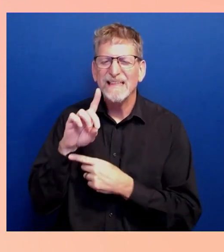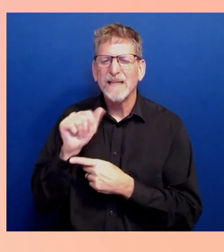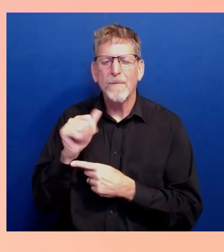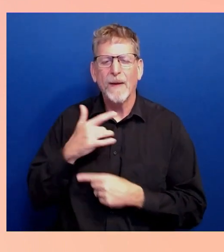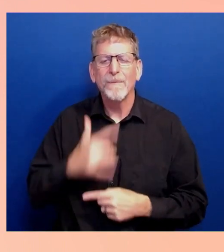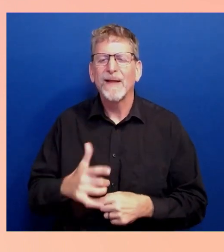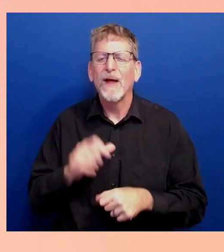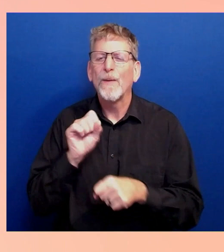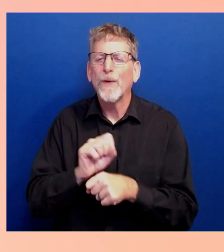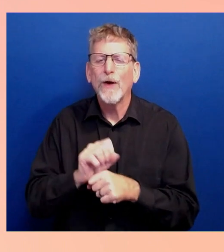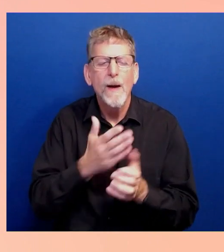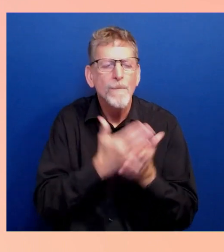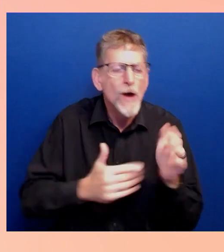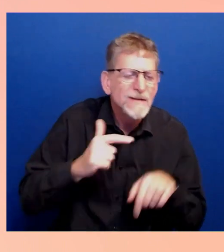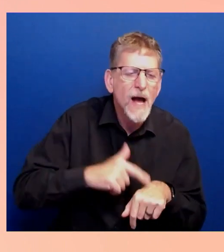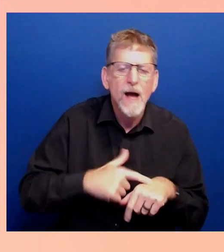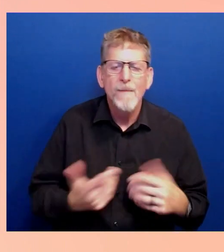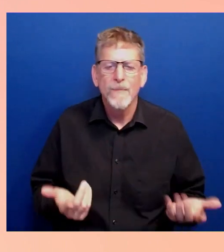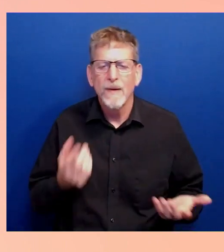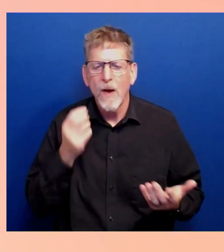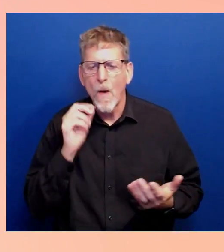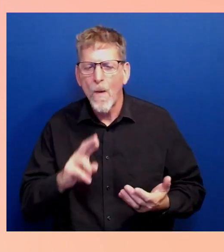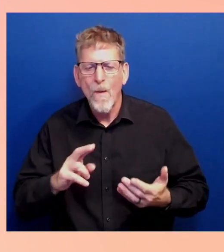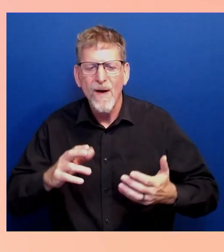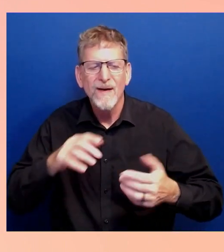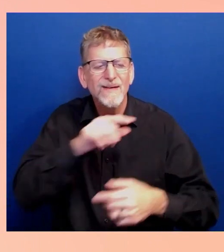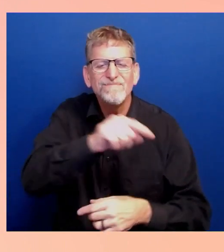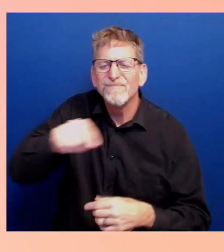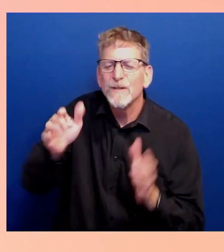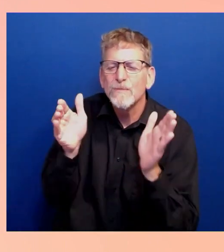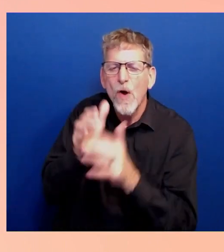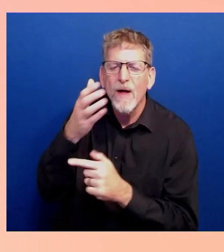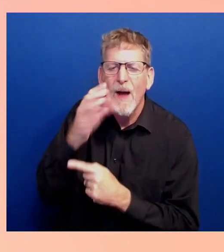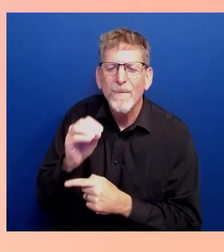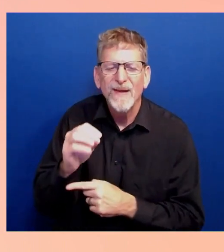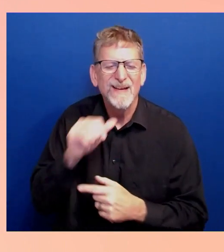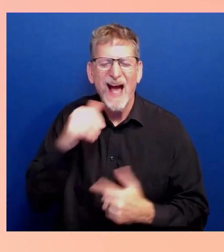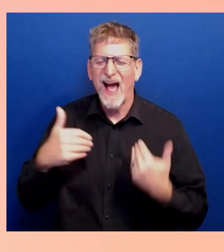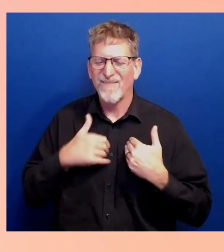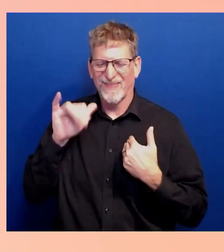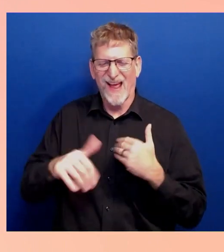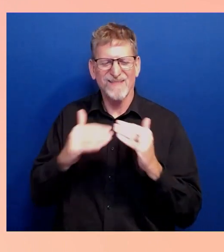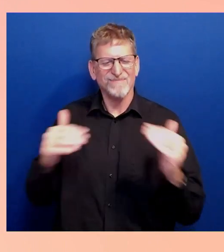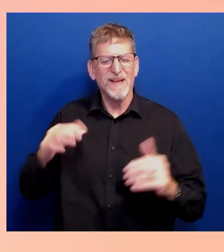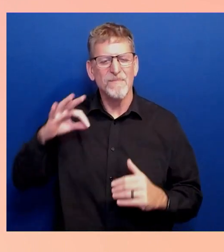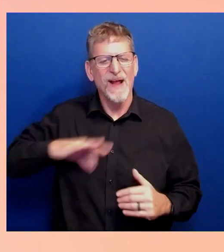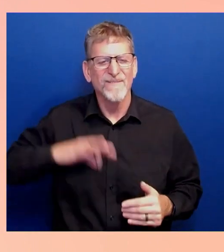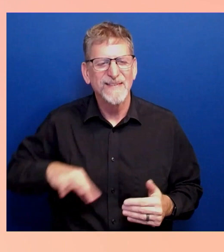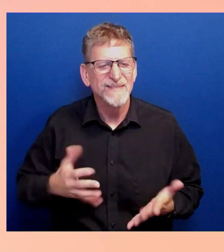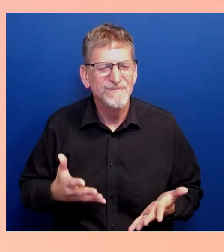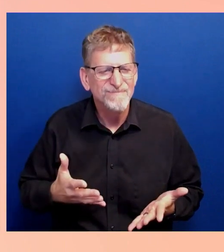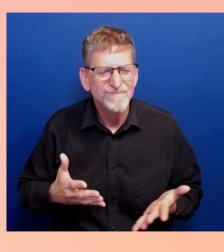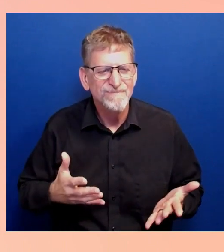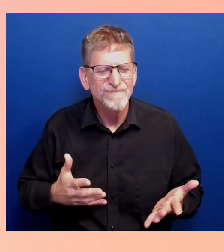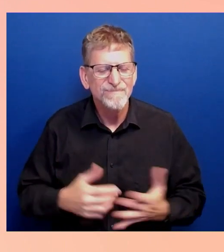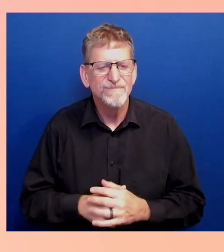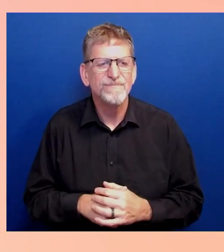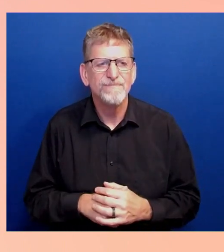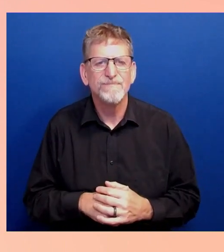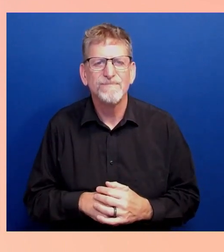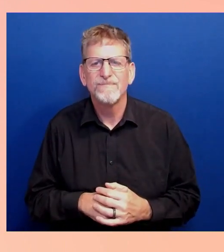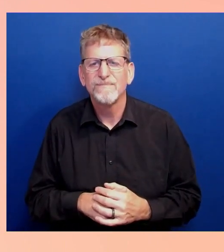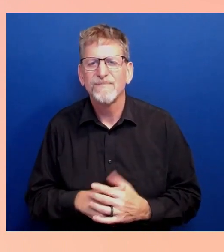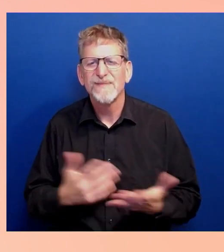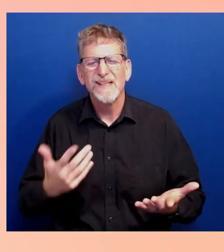that do not provide these benefits. And so we need to think, when we think about